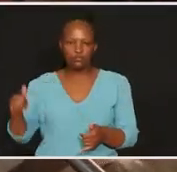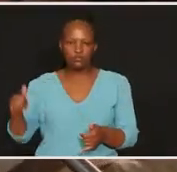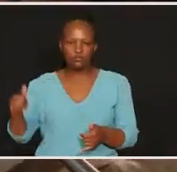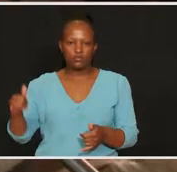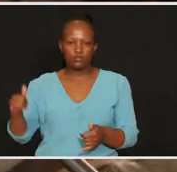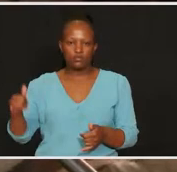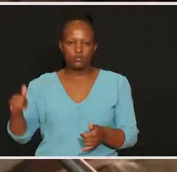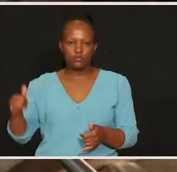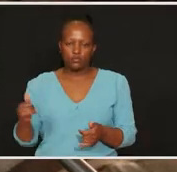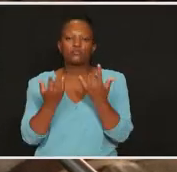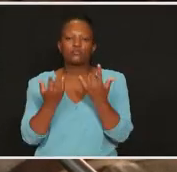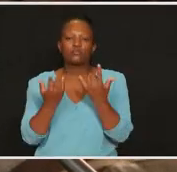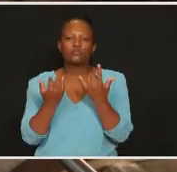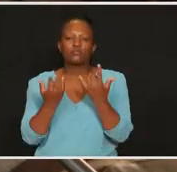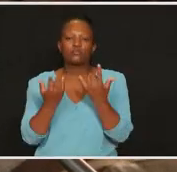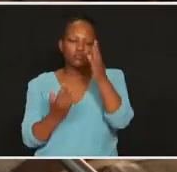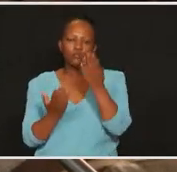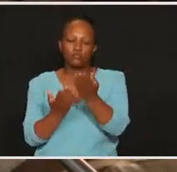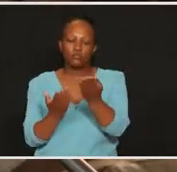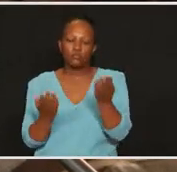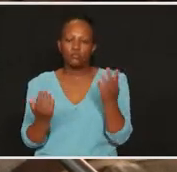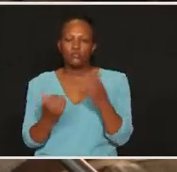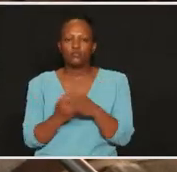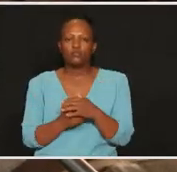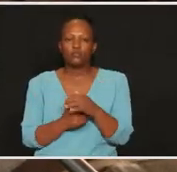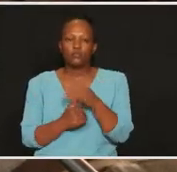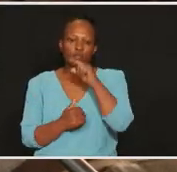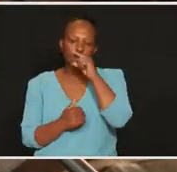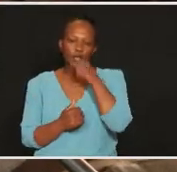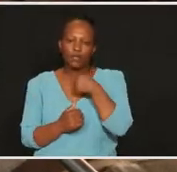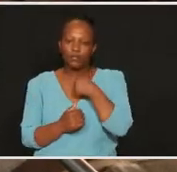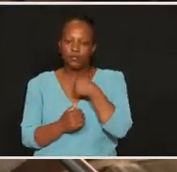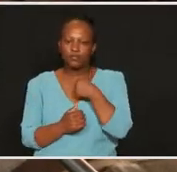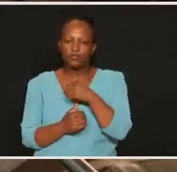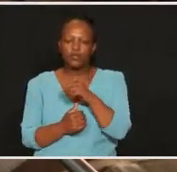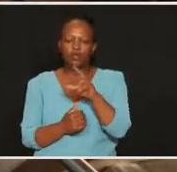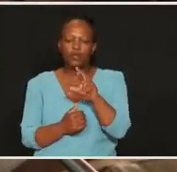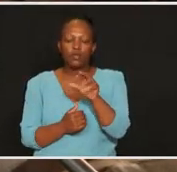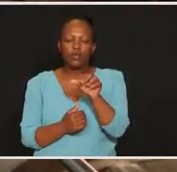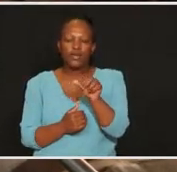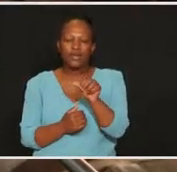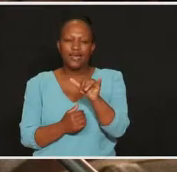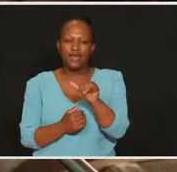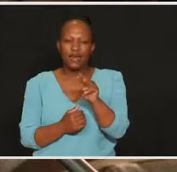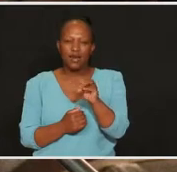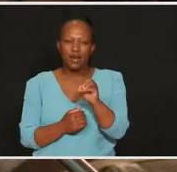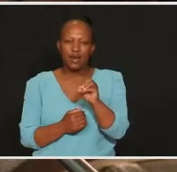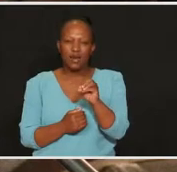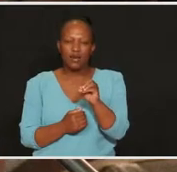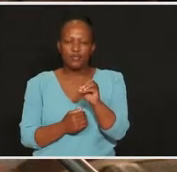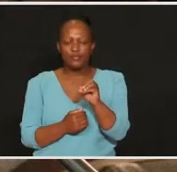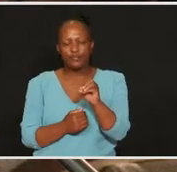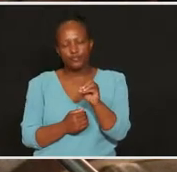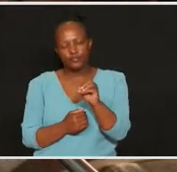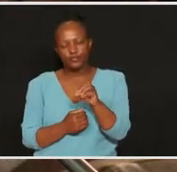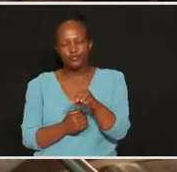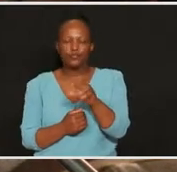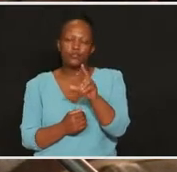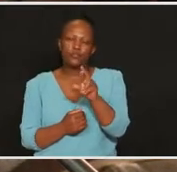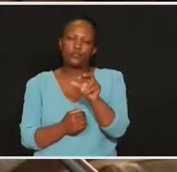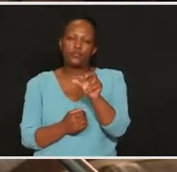today my name is Raymond libelo I represent Alexandra